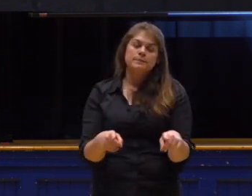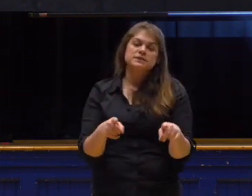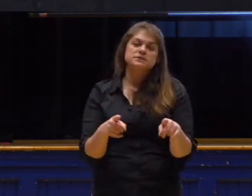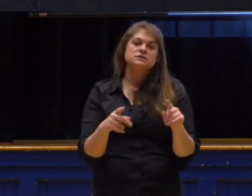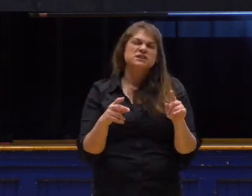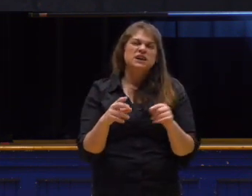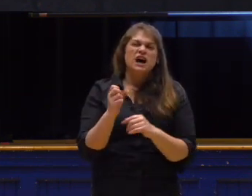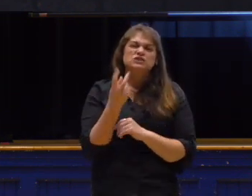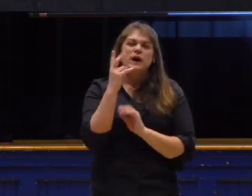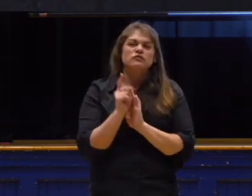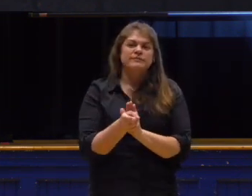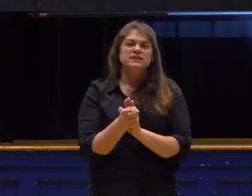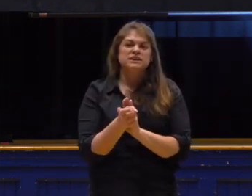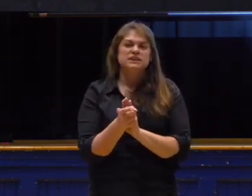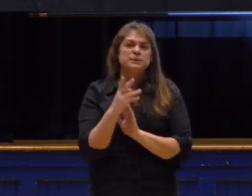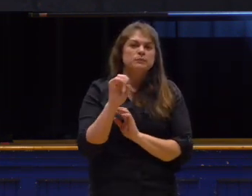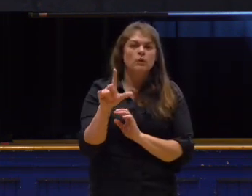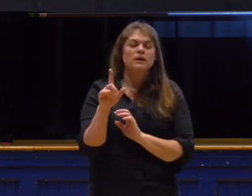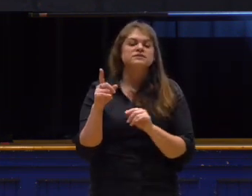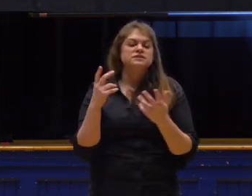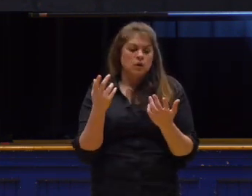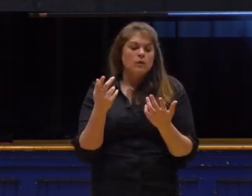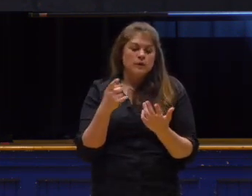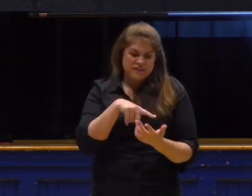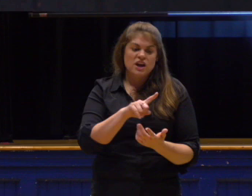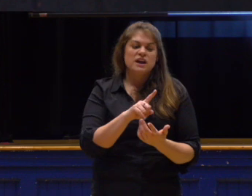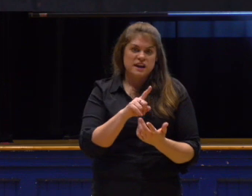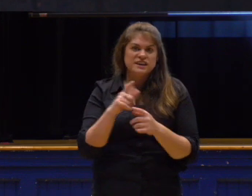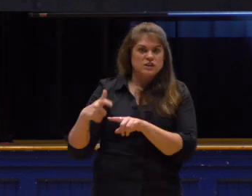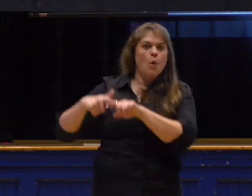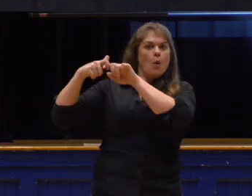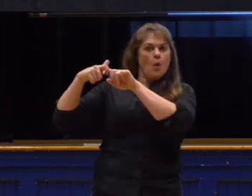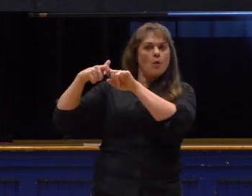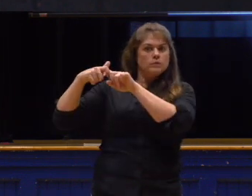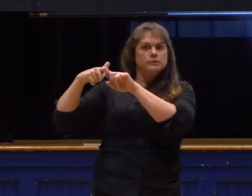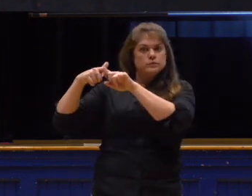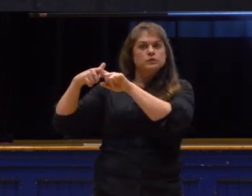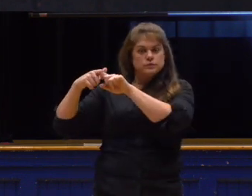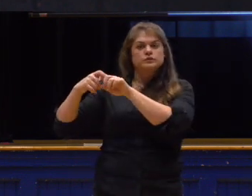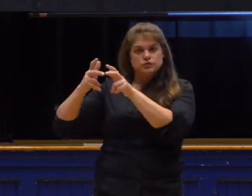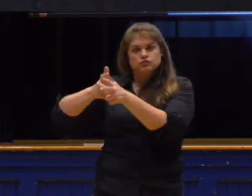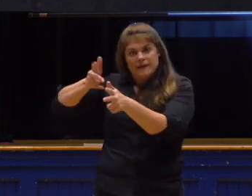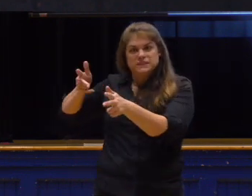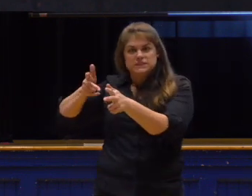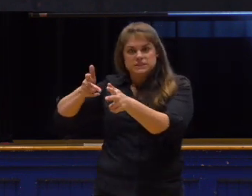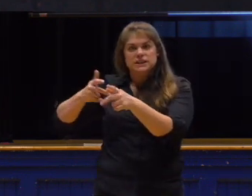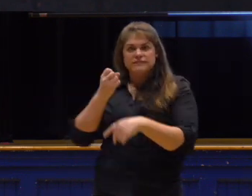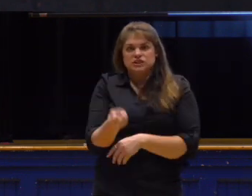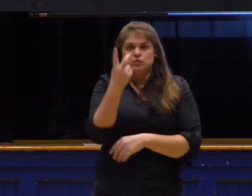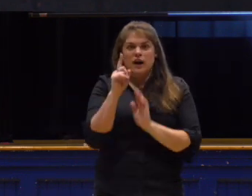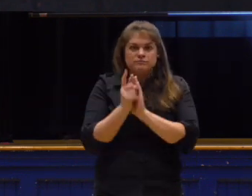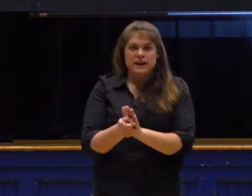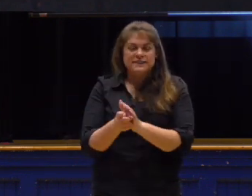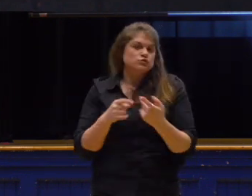contractors what they call the 12-minute rule, where they're allowed to stop traffic for 12 minutes. And